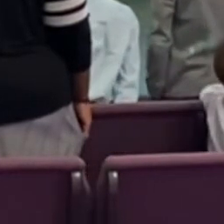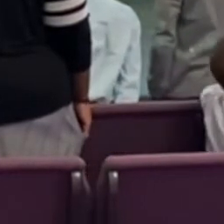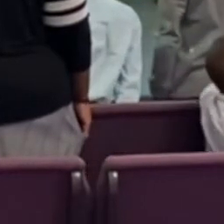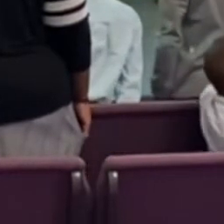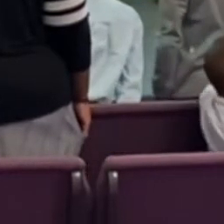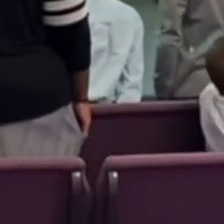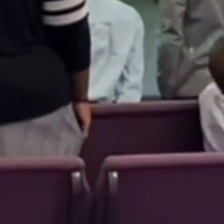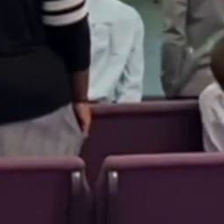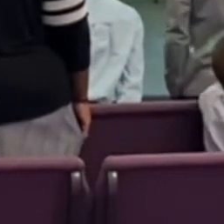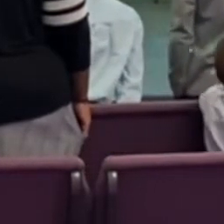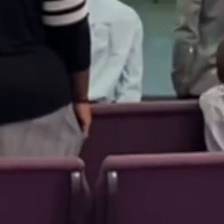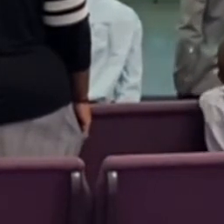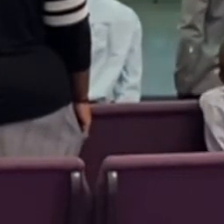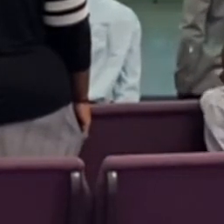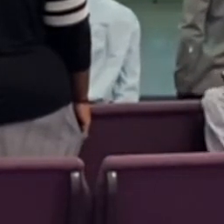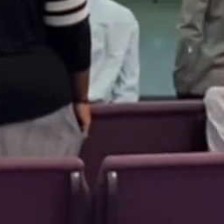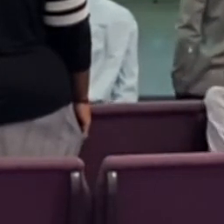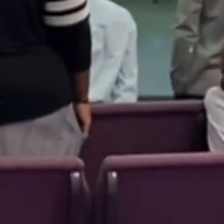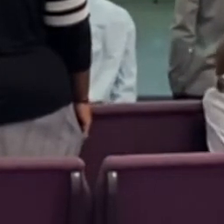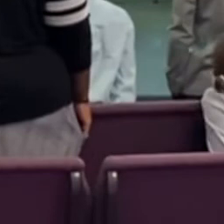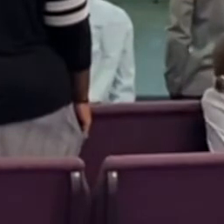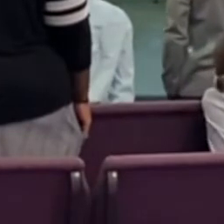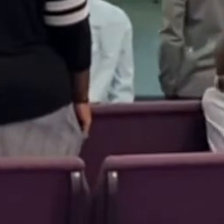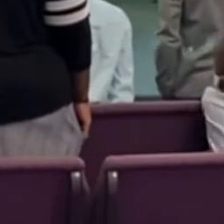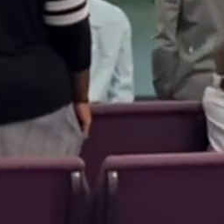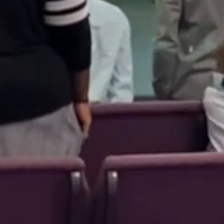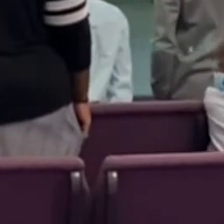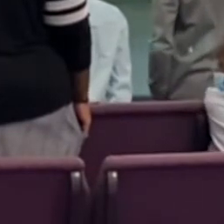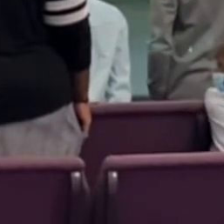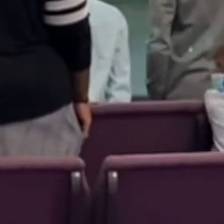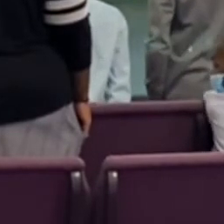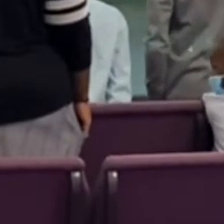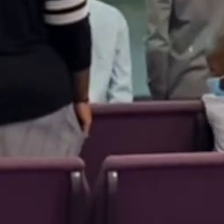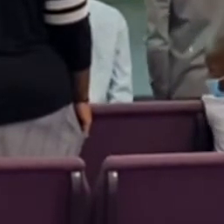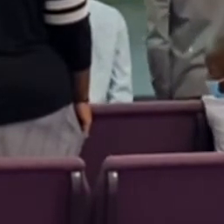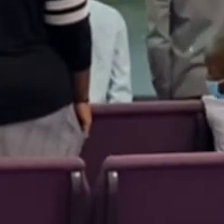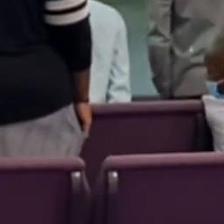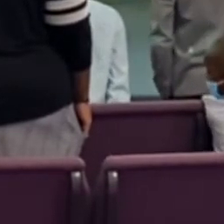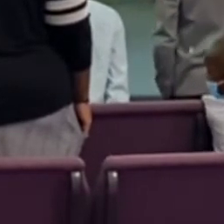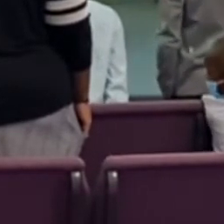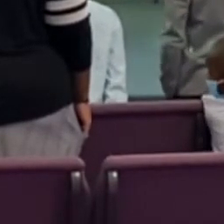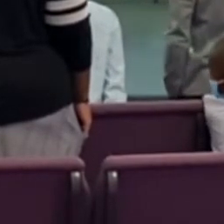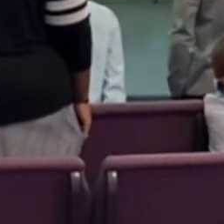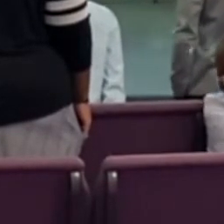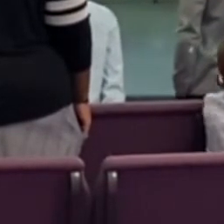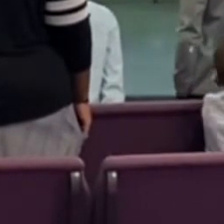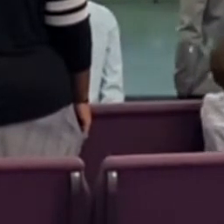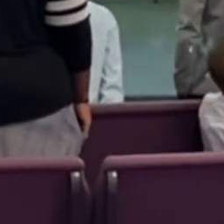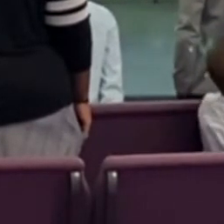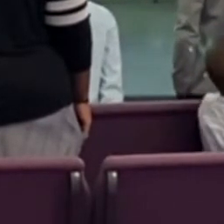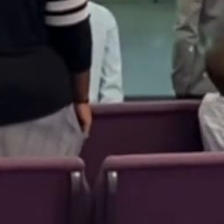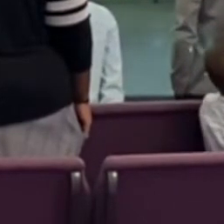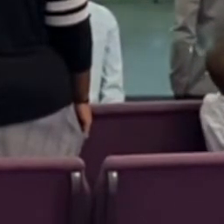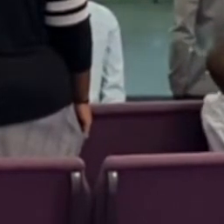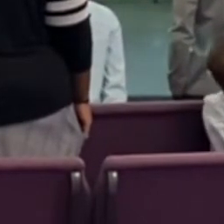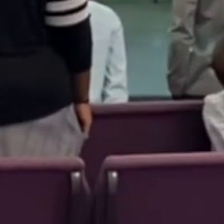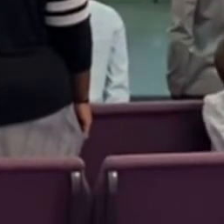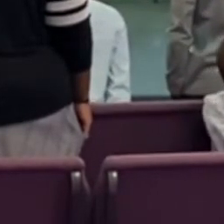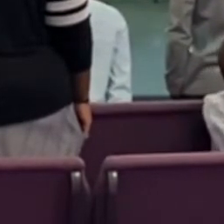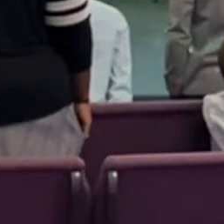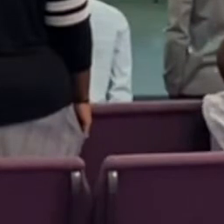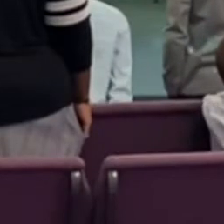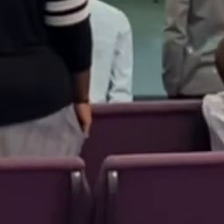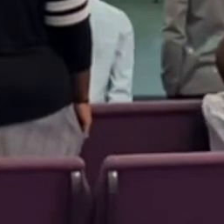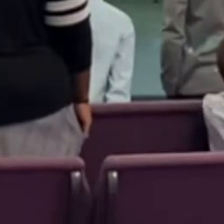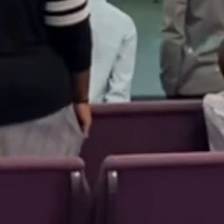day. But this is that which was spoken by the prophet Joel. And it shall come to pass in